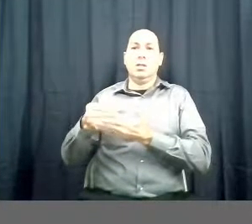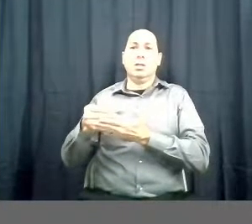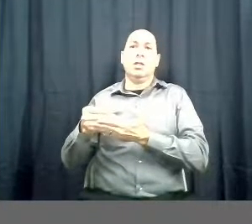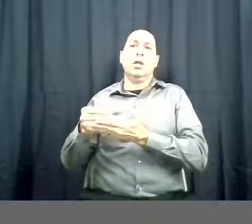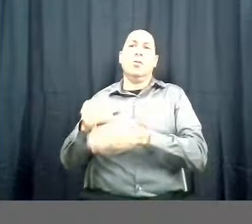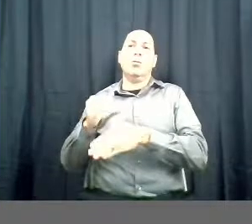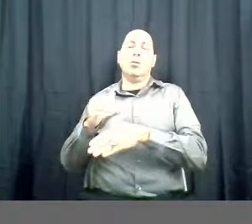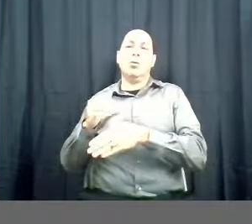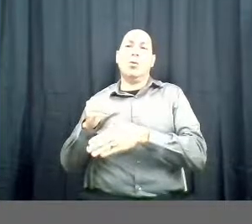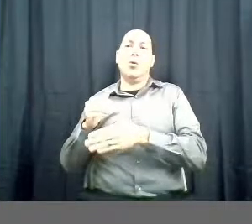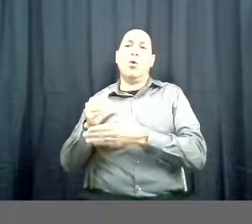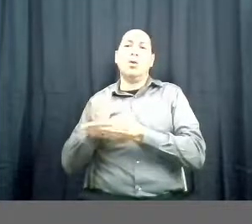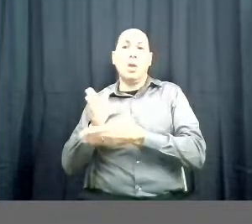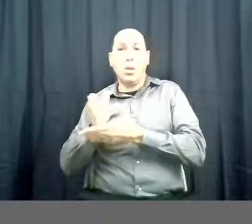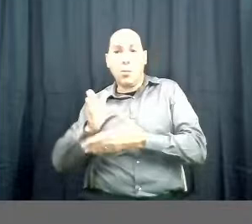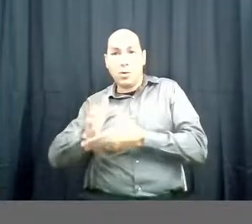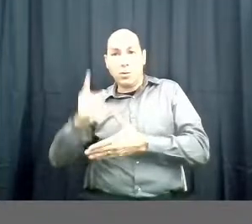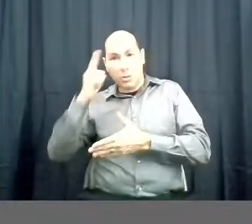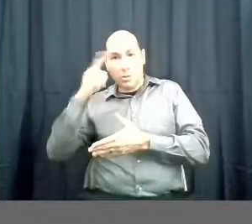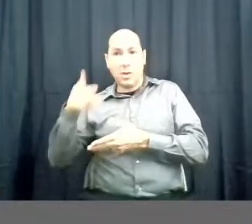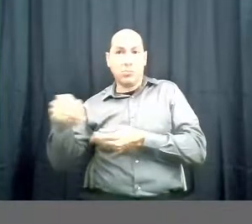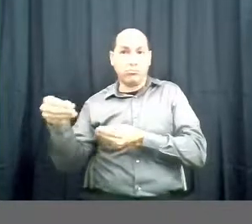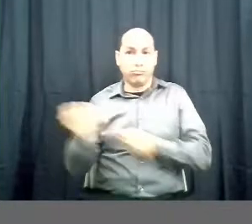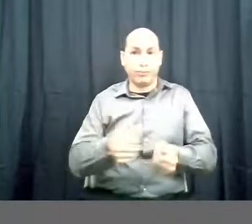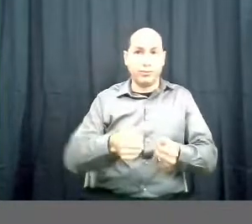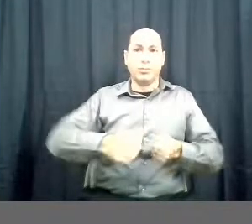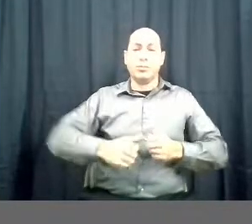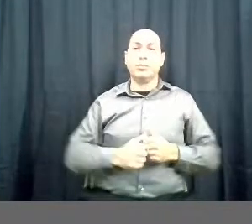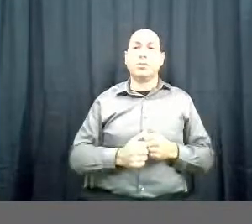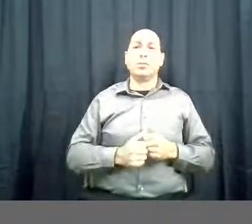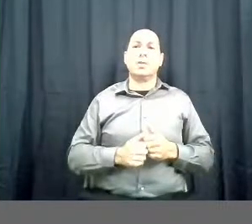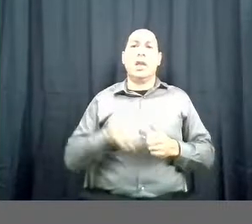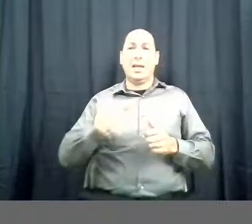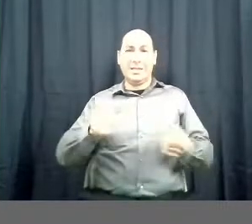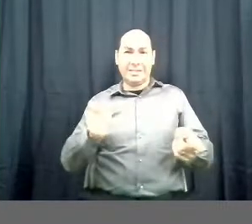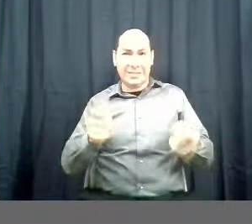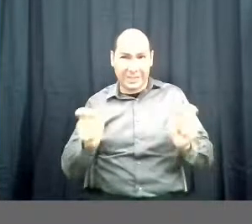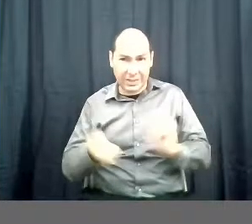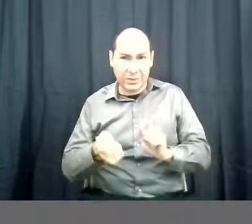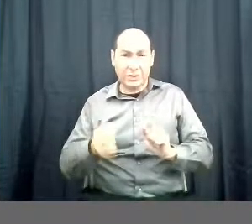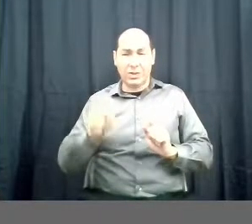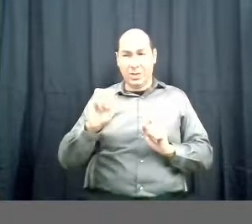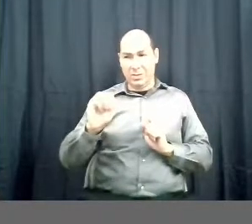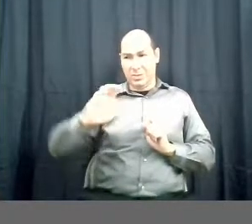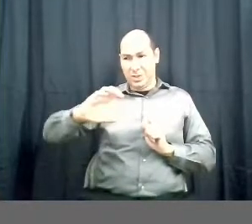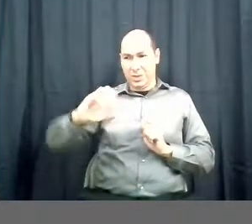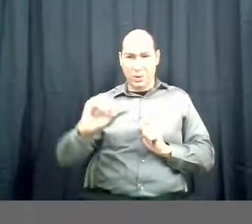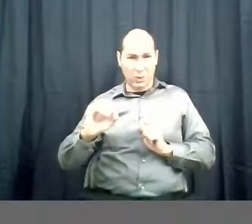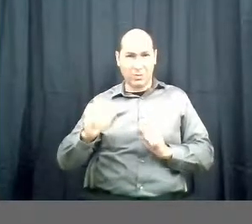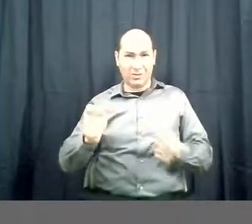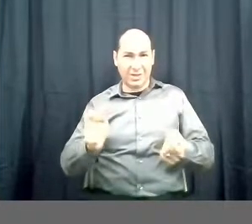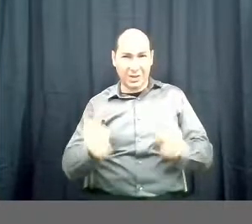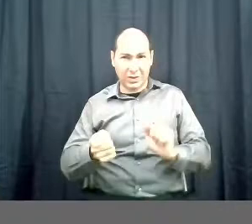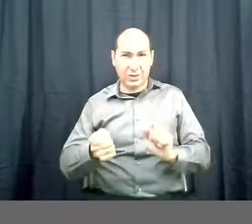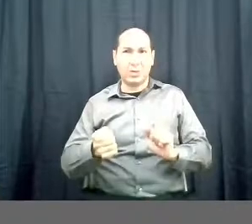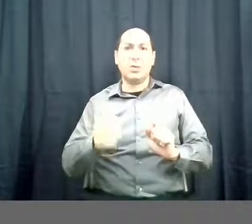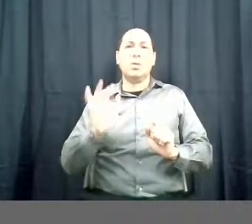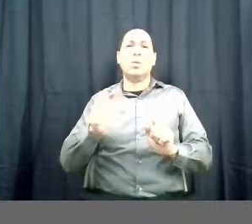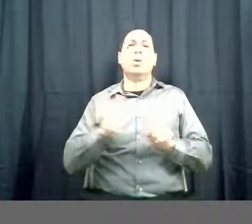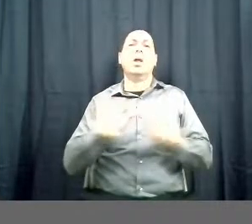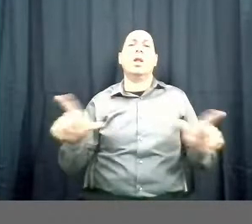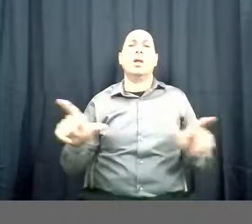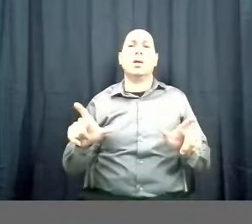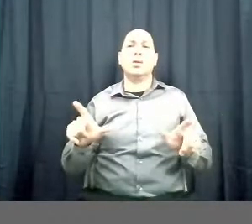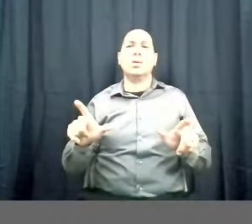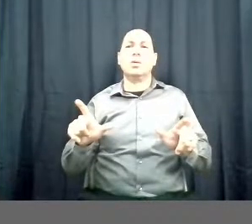budget. The amendment of the MCO contract with language to